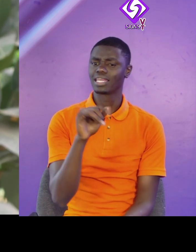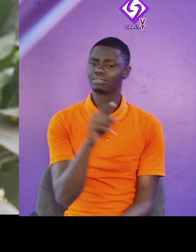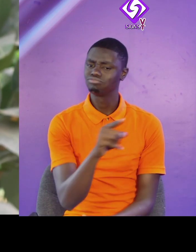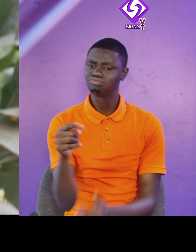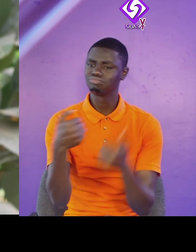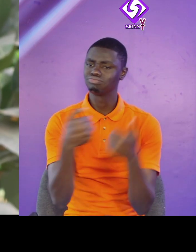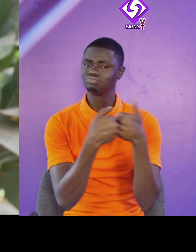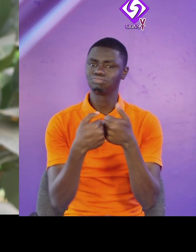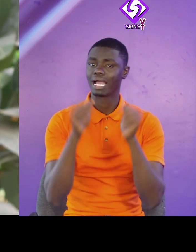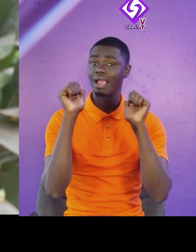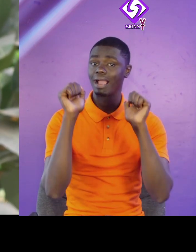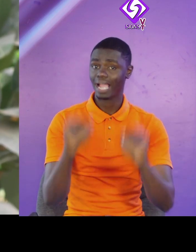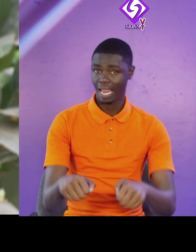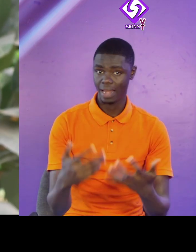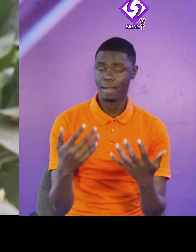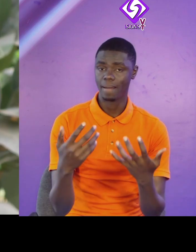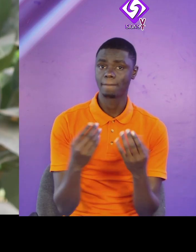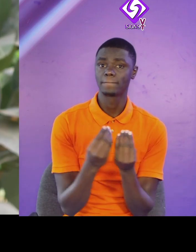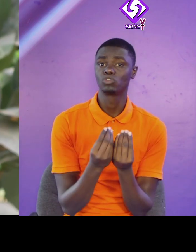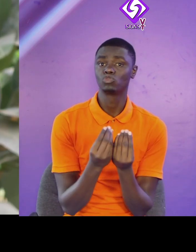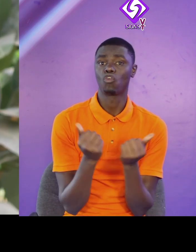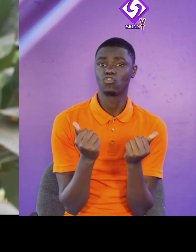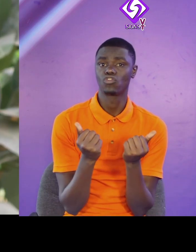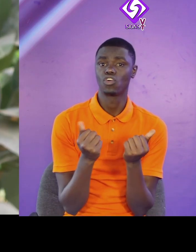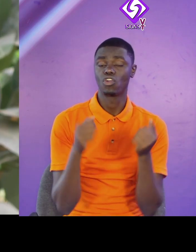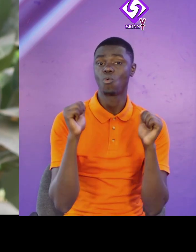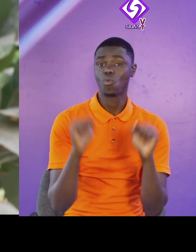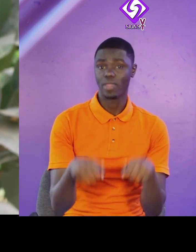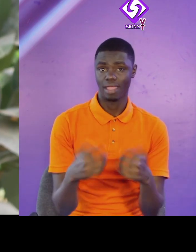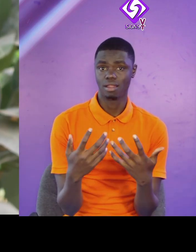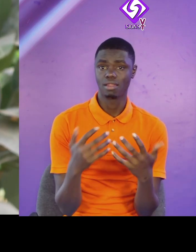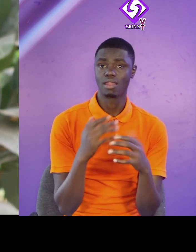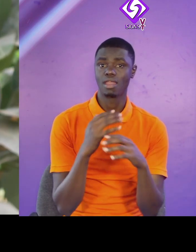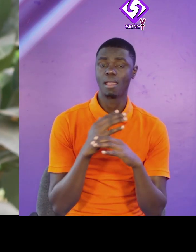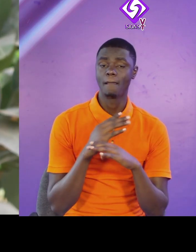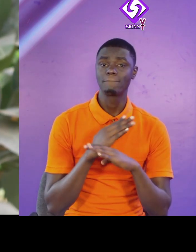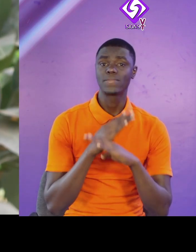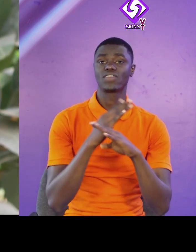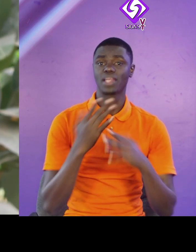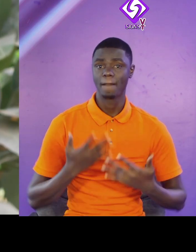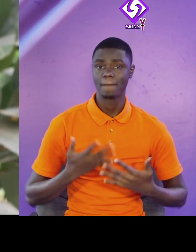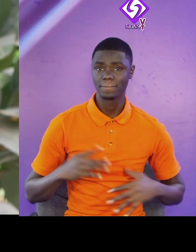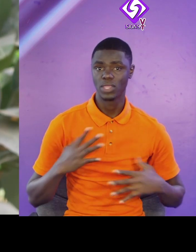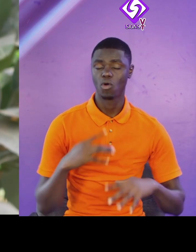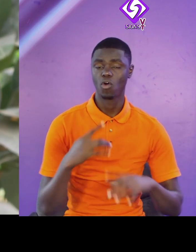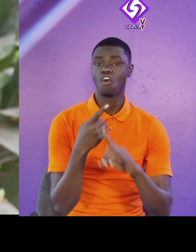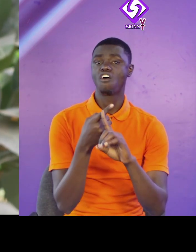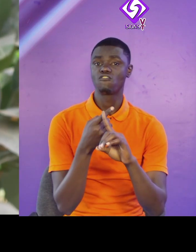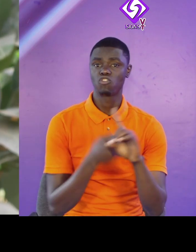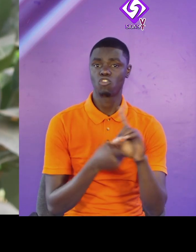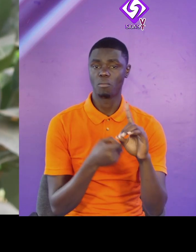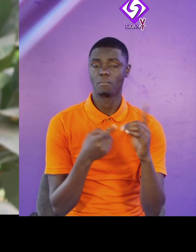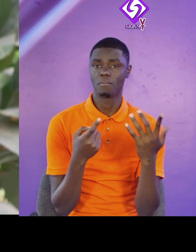can be actually solved, or we can prevent people from the point where they end up